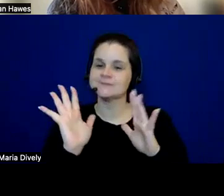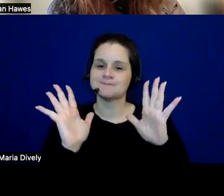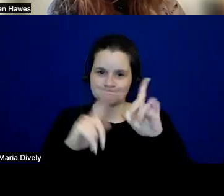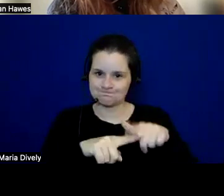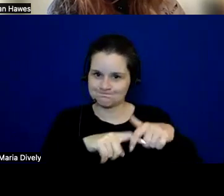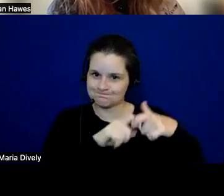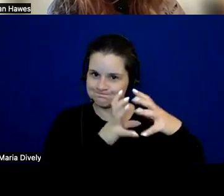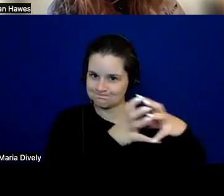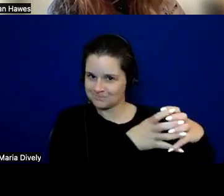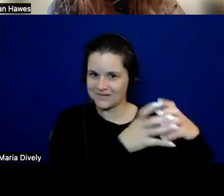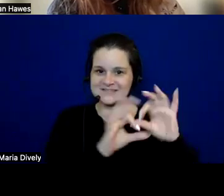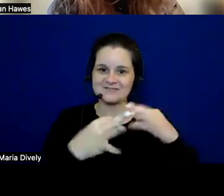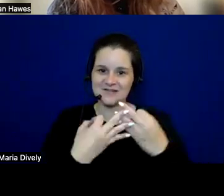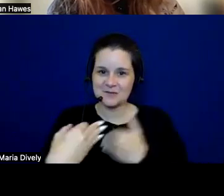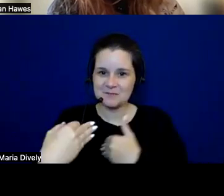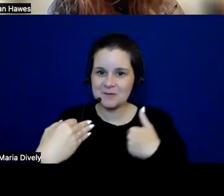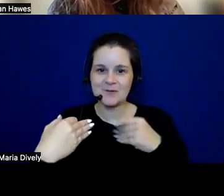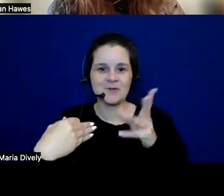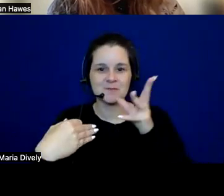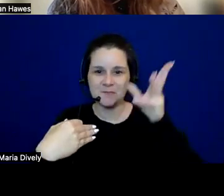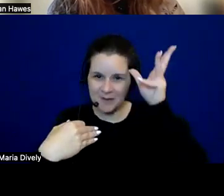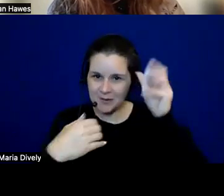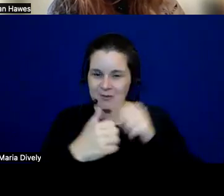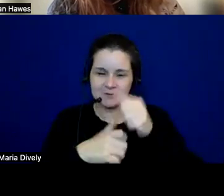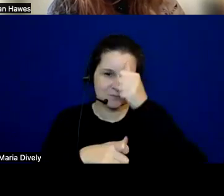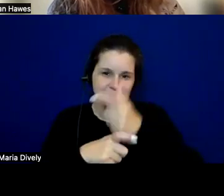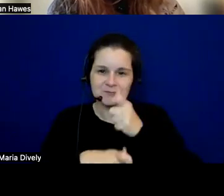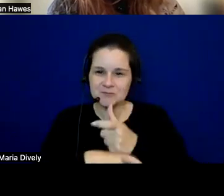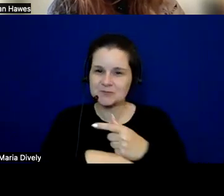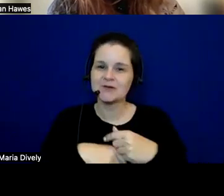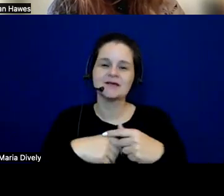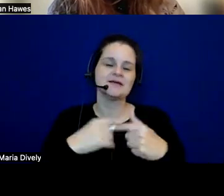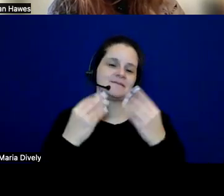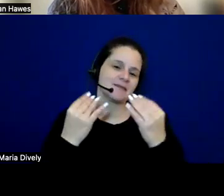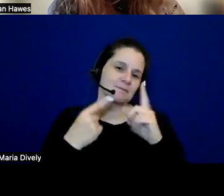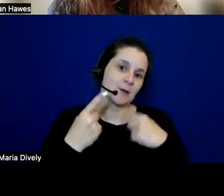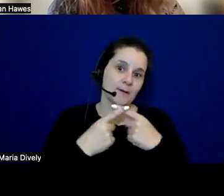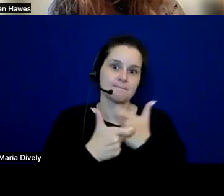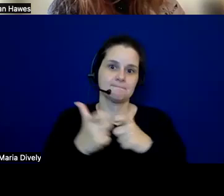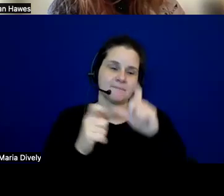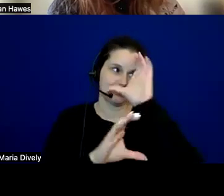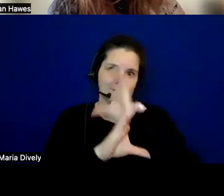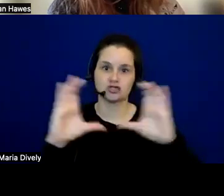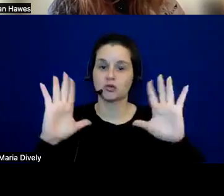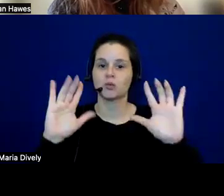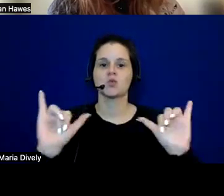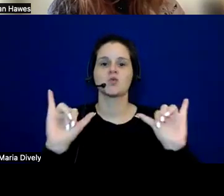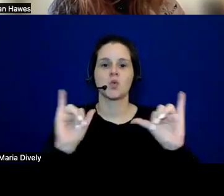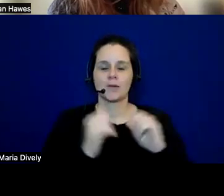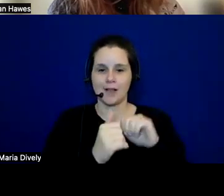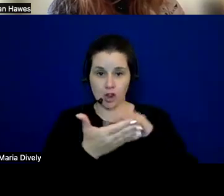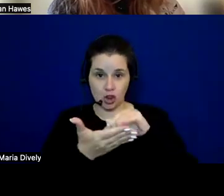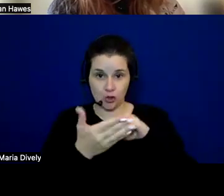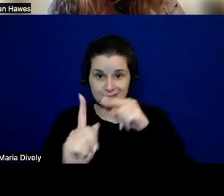as a family member or a parent or sibling and think about, big picture. All right, let's learn from